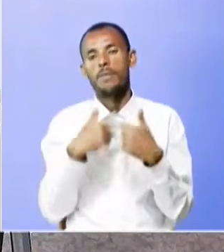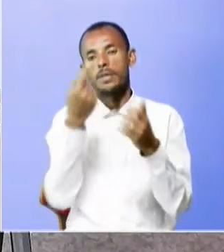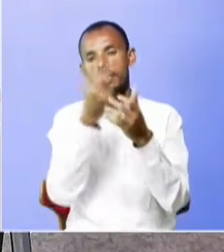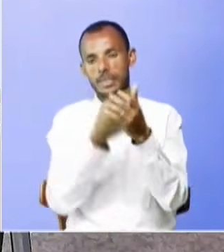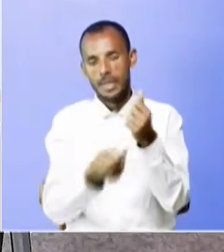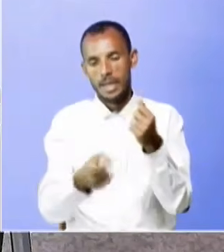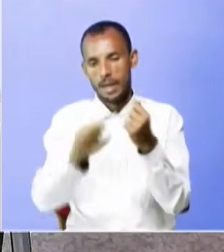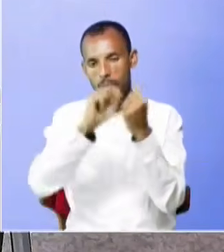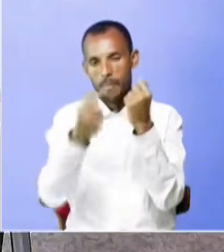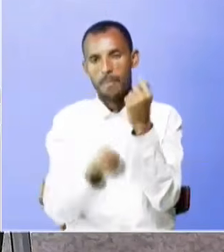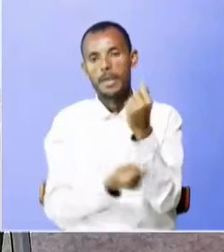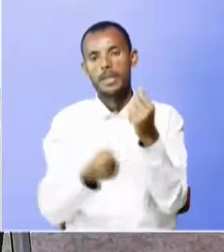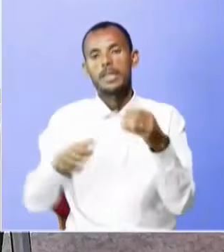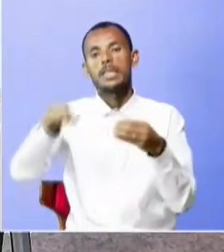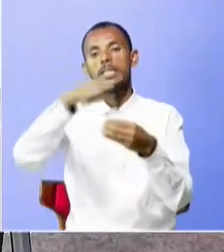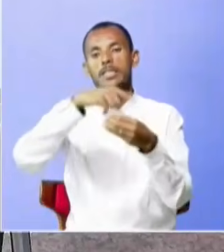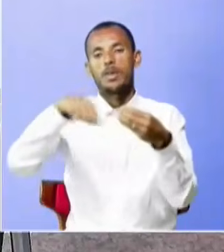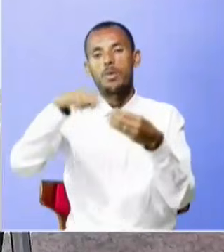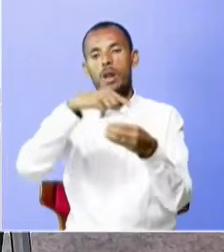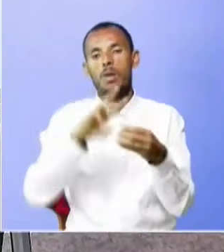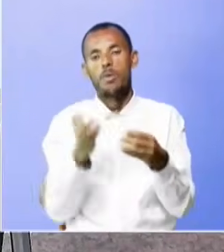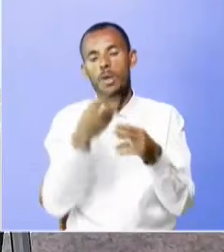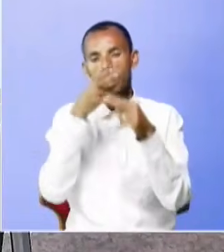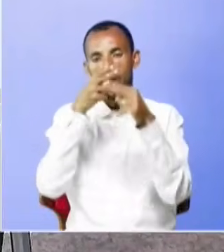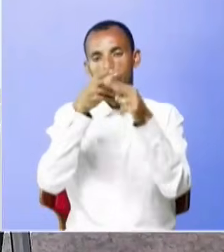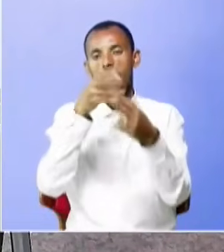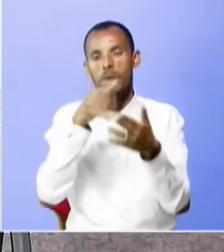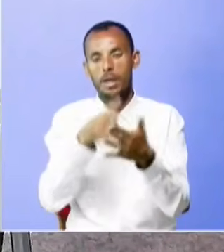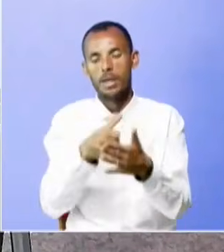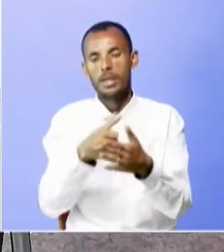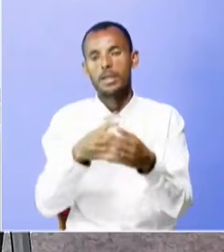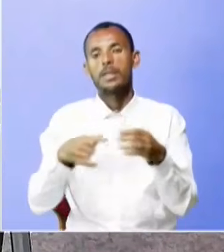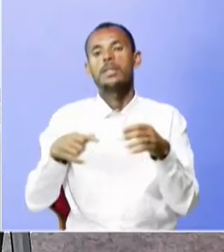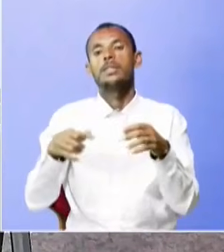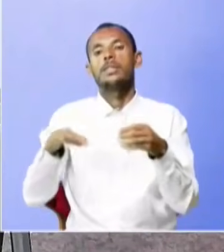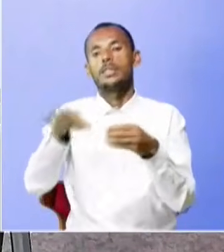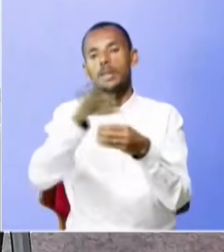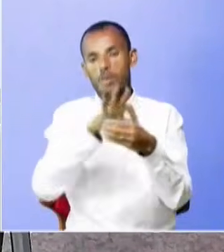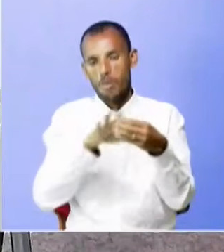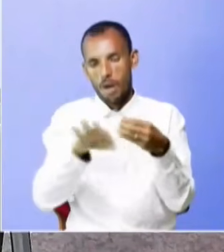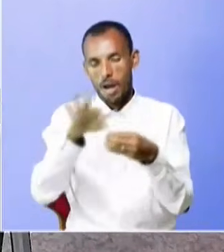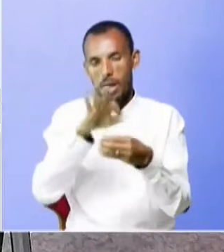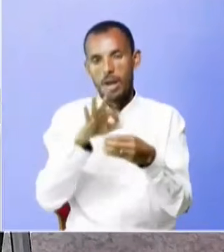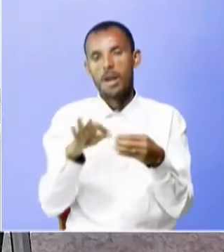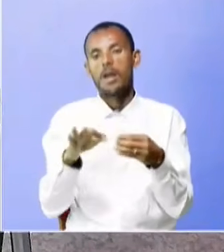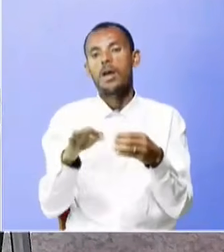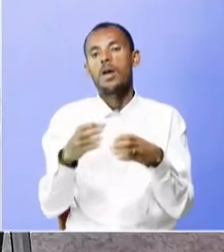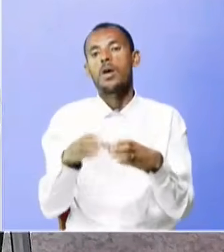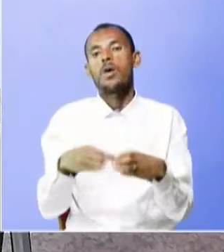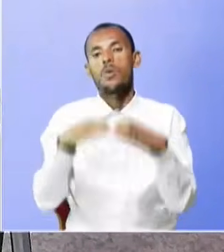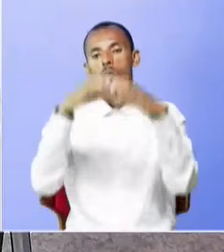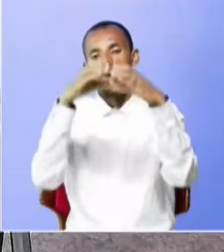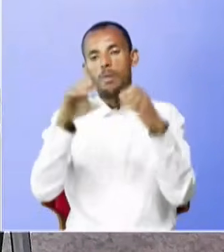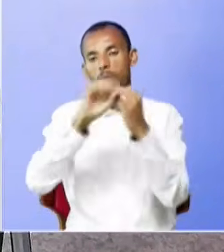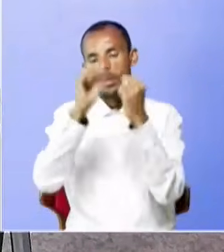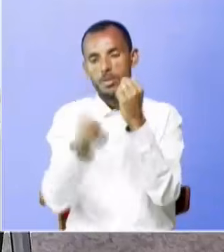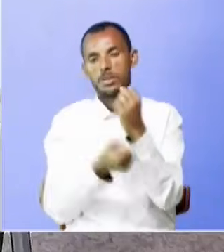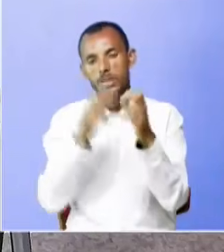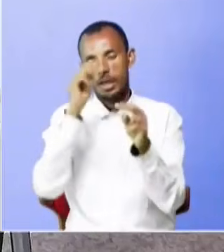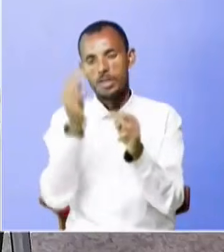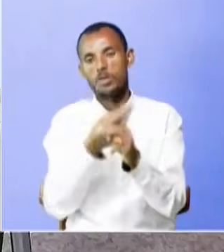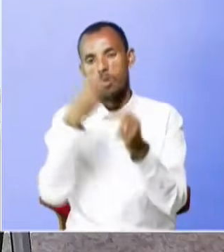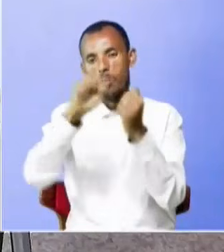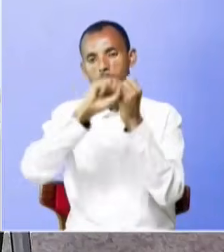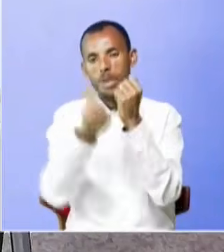circular. And so we call it a circular cone because there are different types of cone. Based on the nature of the base,